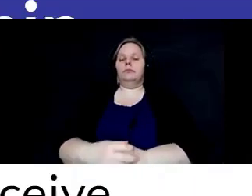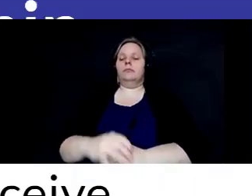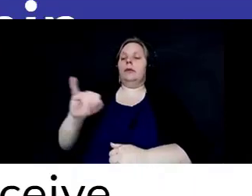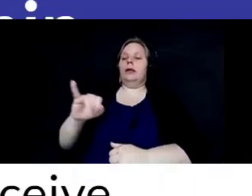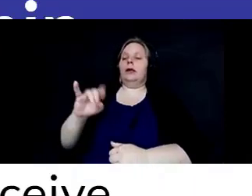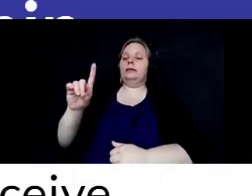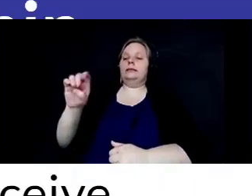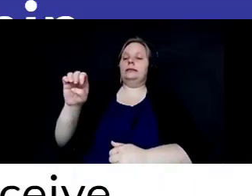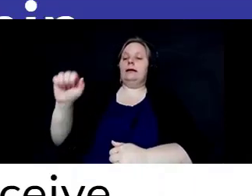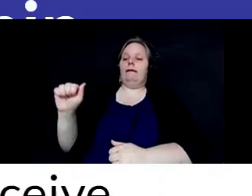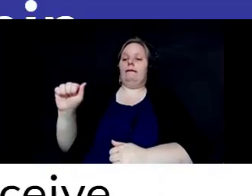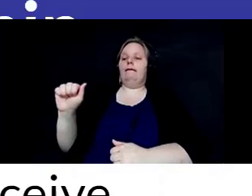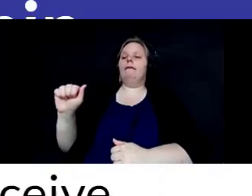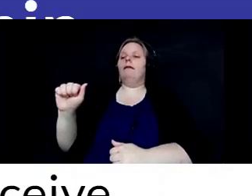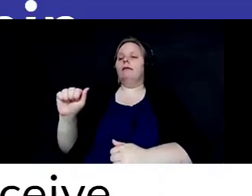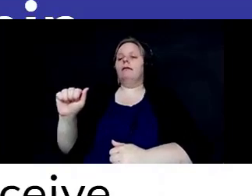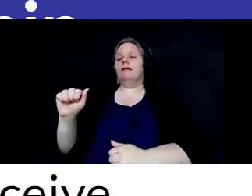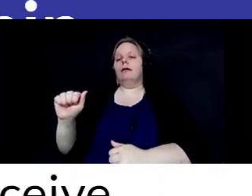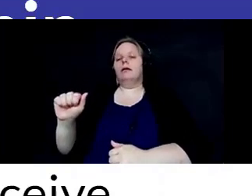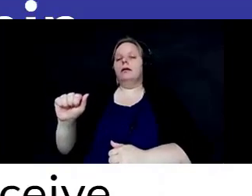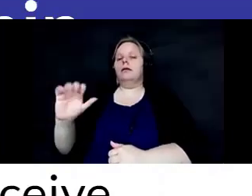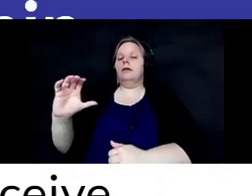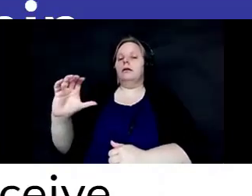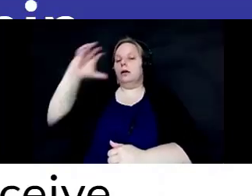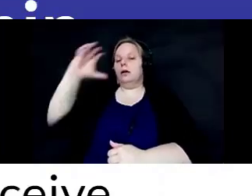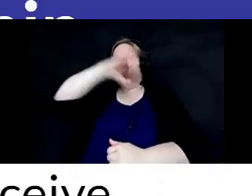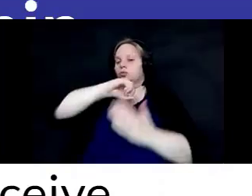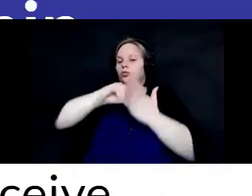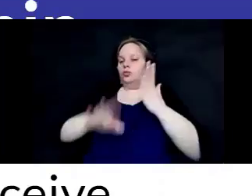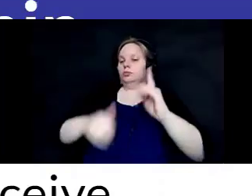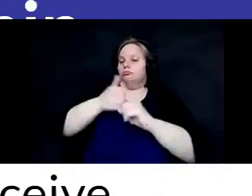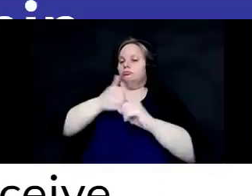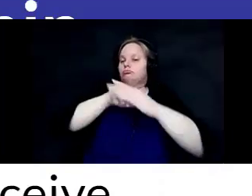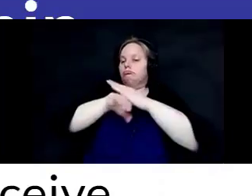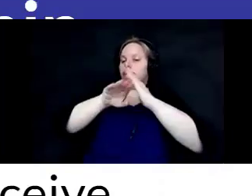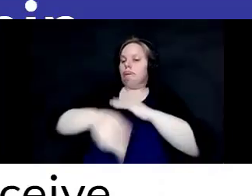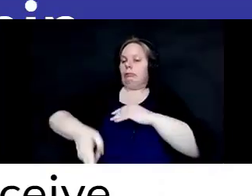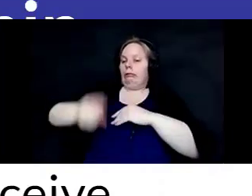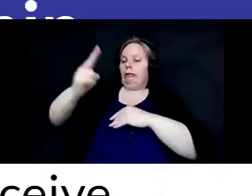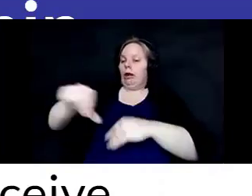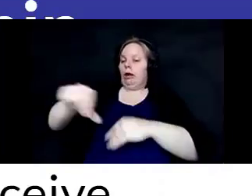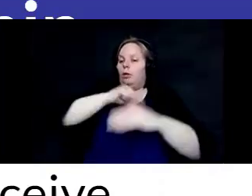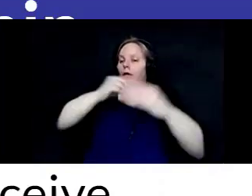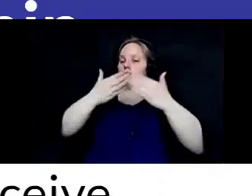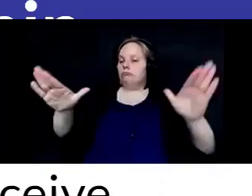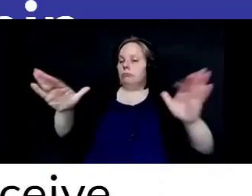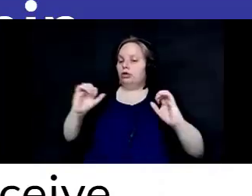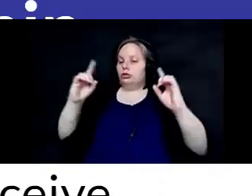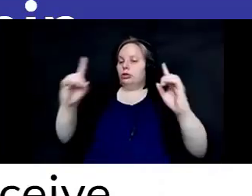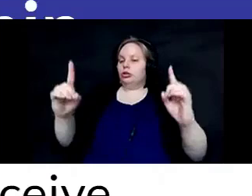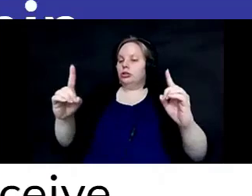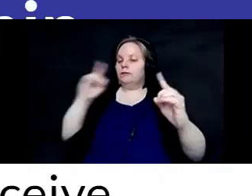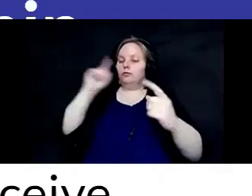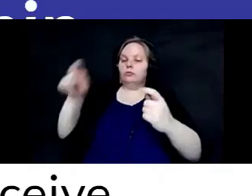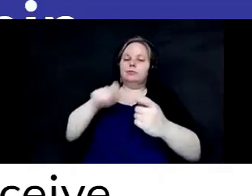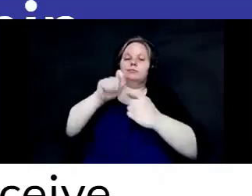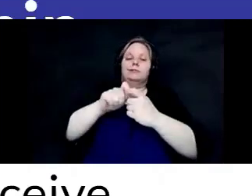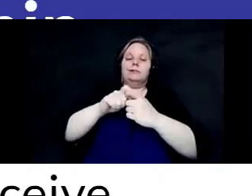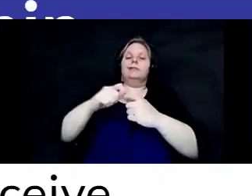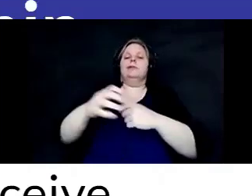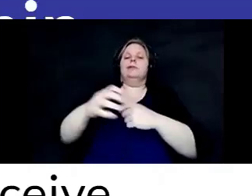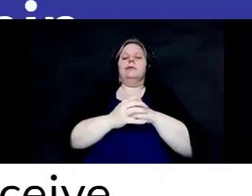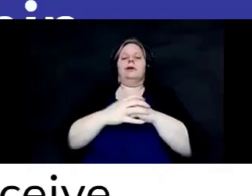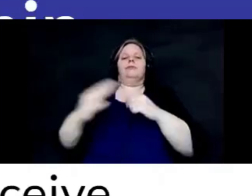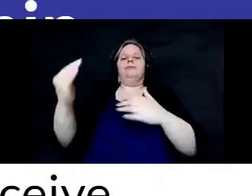IDEA assumes that students have had access to high quality general education within an equitable multi-level system of